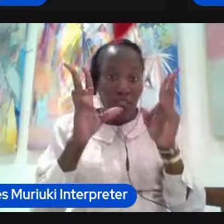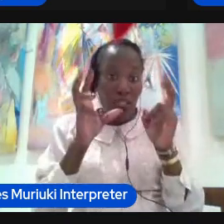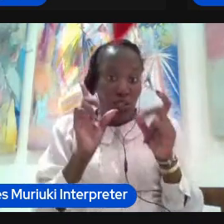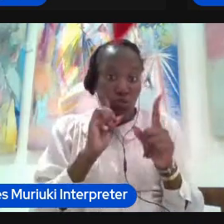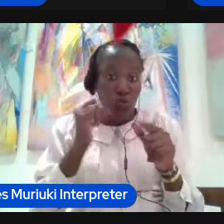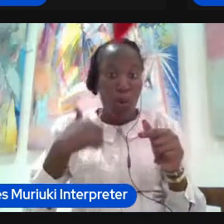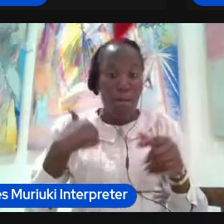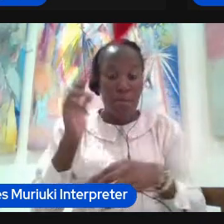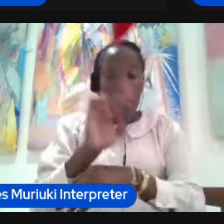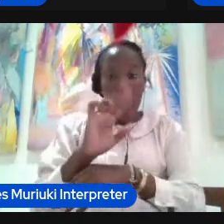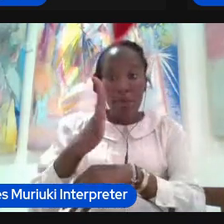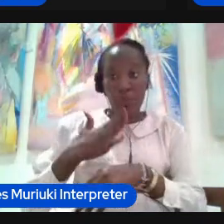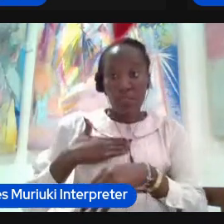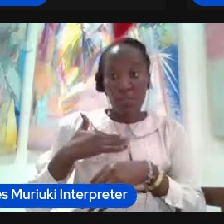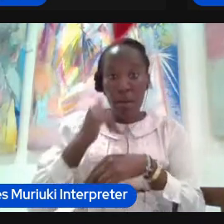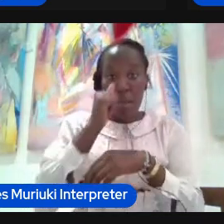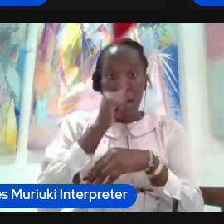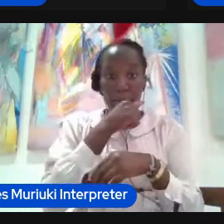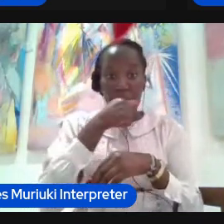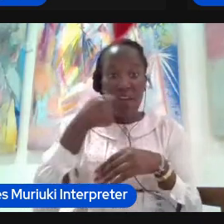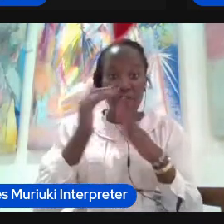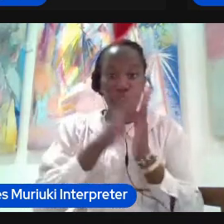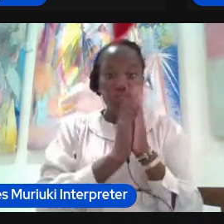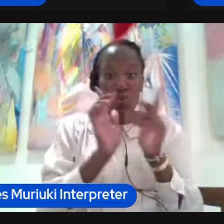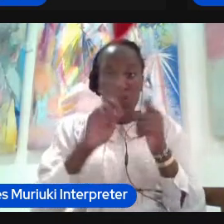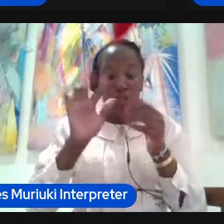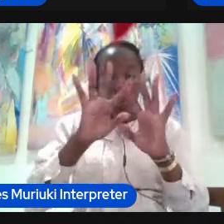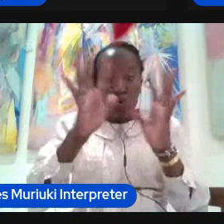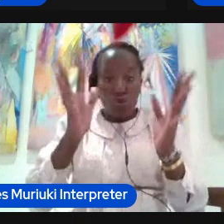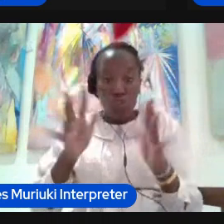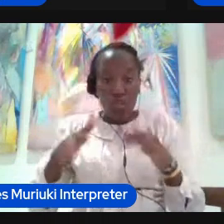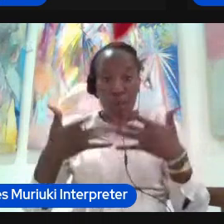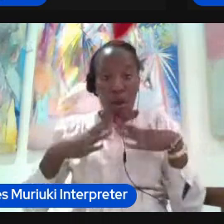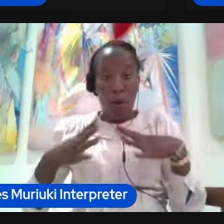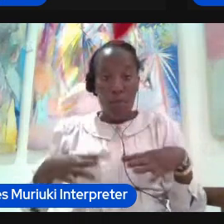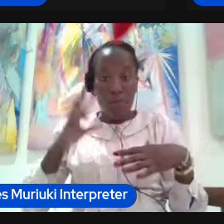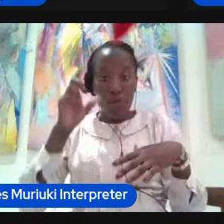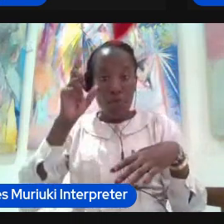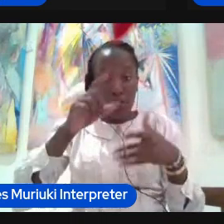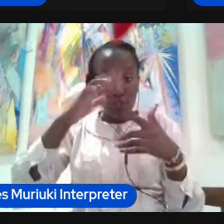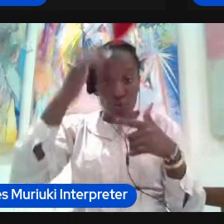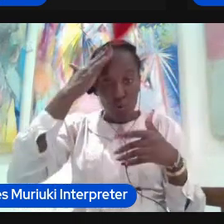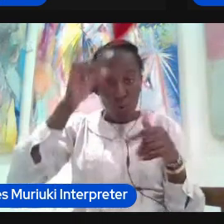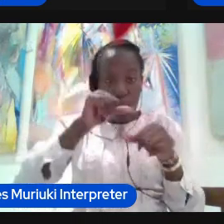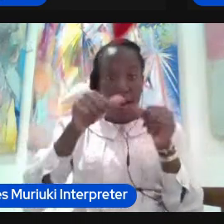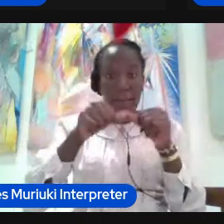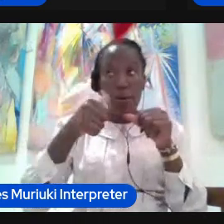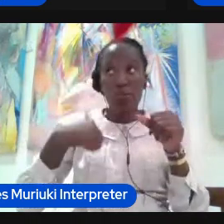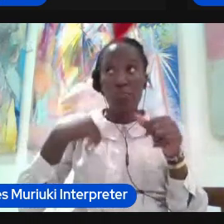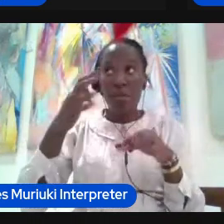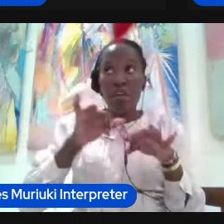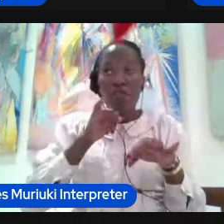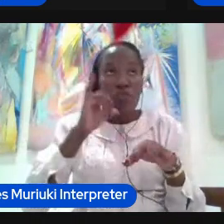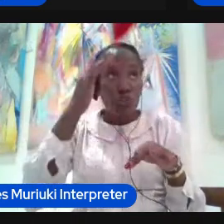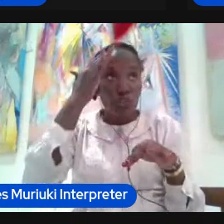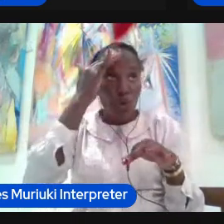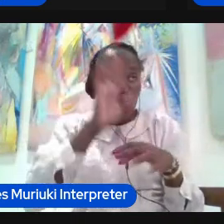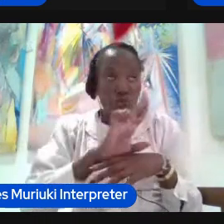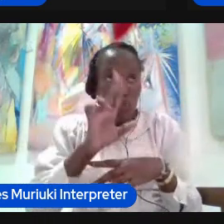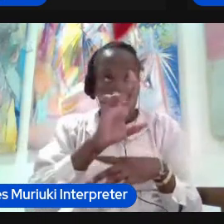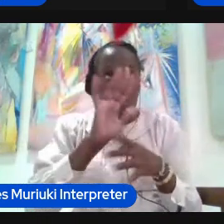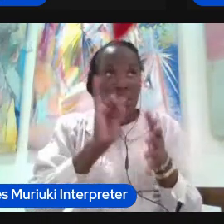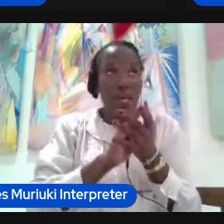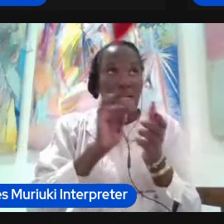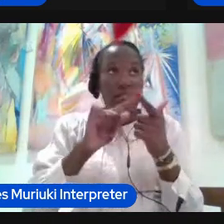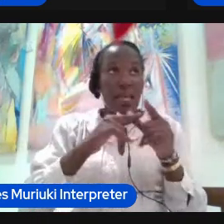personal narrative to shape how people are supposed to know more about me. If you don't use personal narratives, people will just